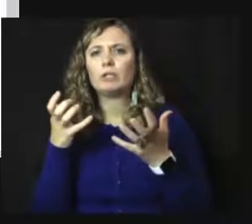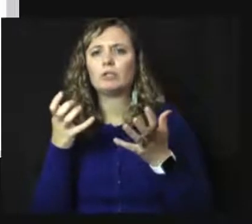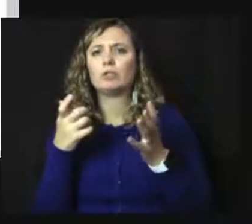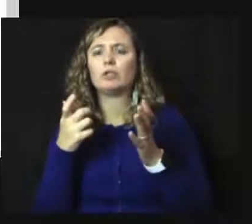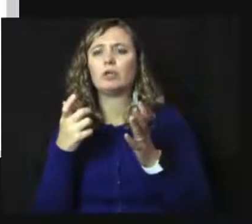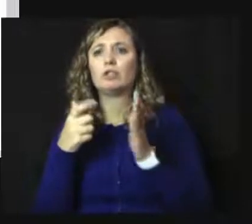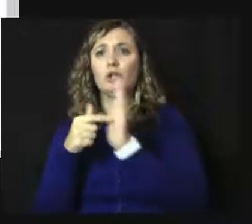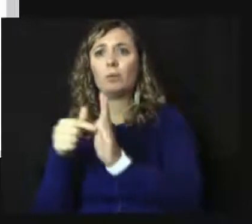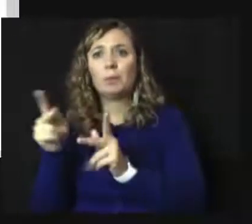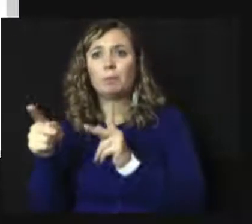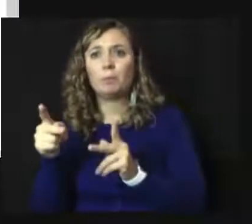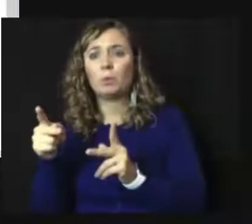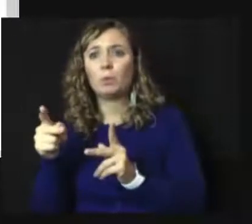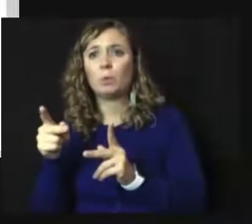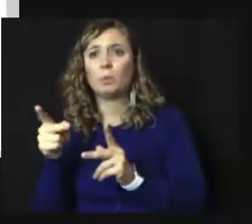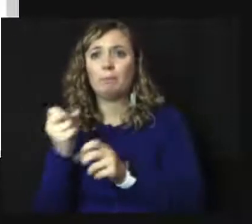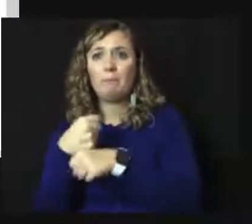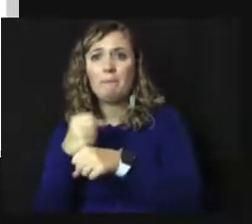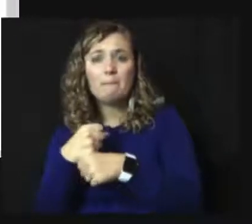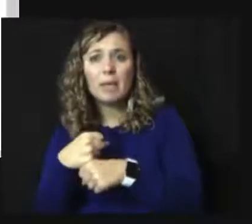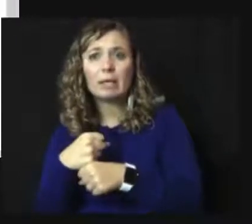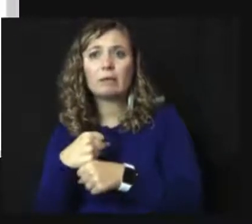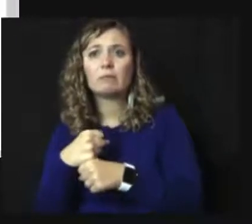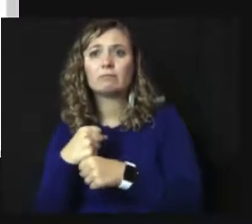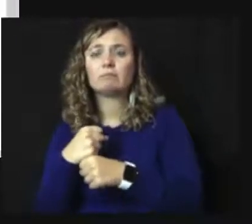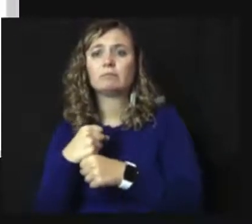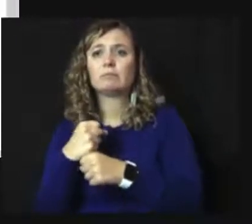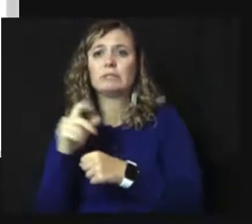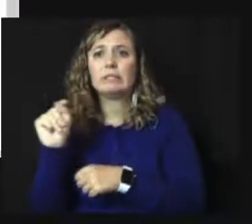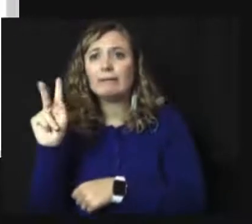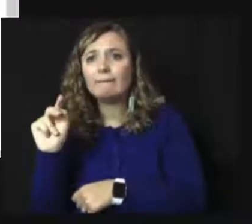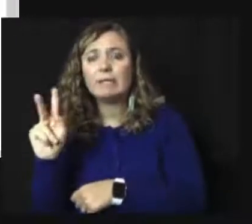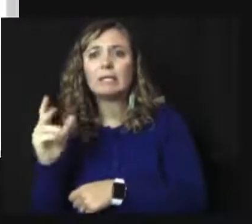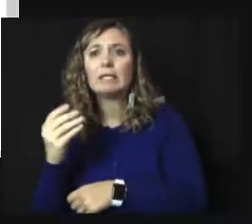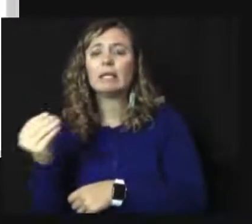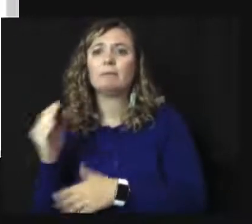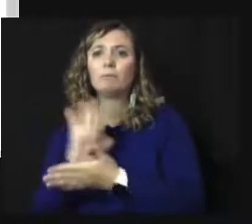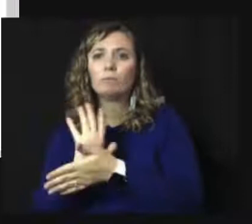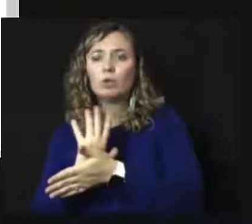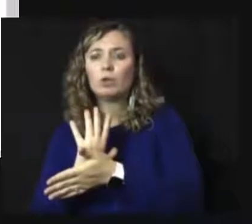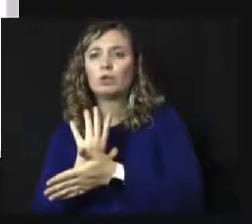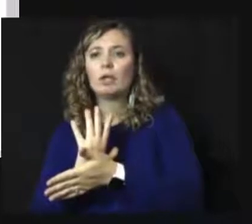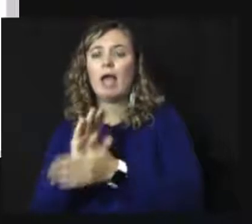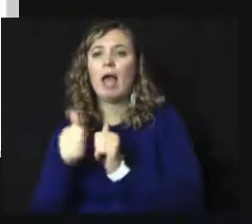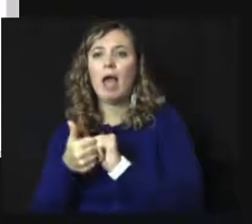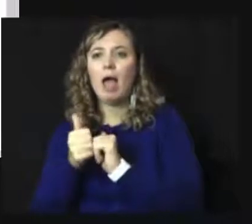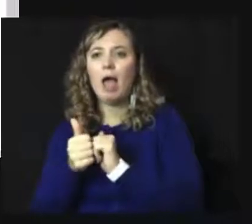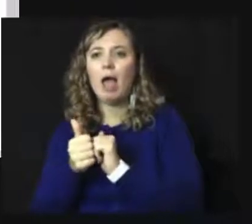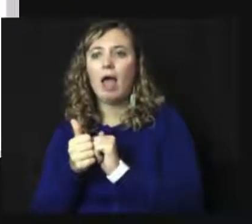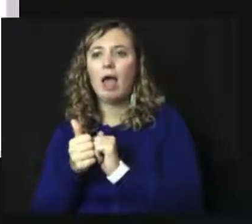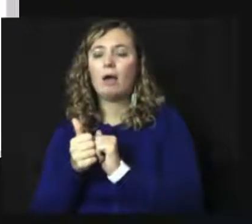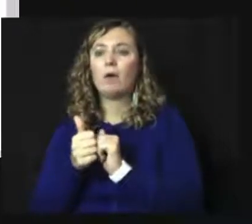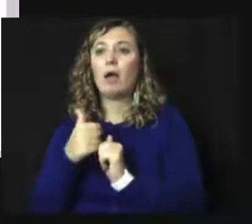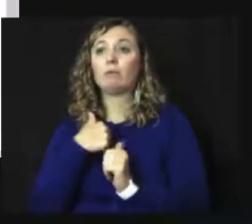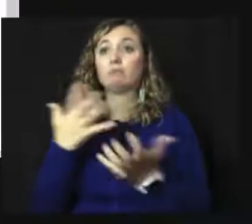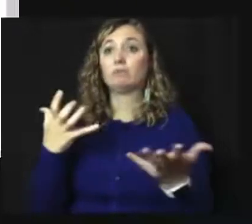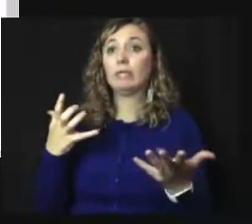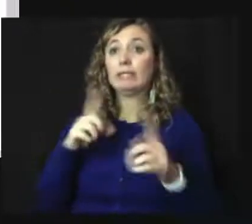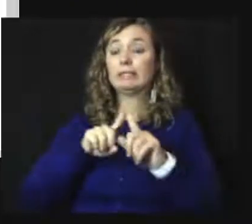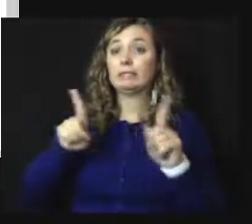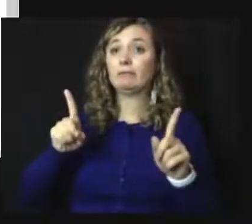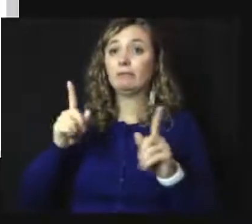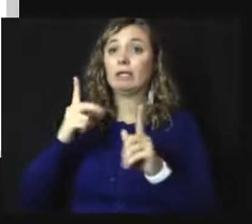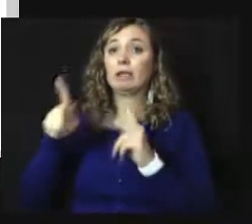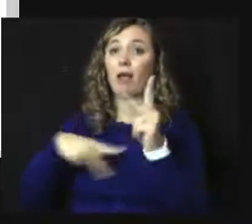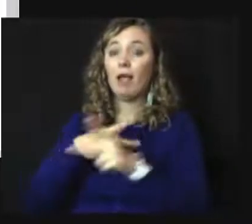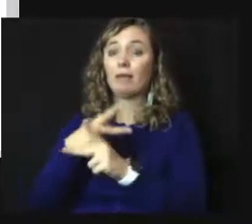make film or who make TV that I want something different. And I'm going to talk about how we can begin to be those people as viewers a little bit later. So